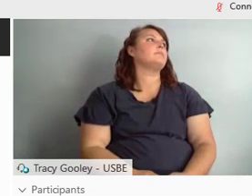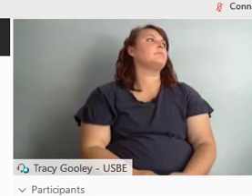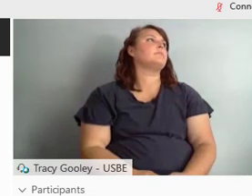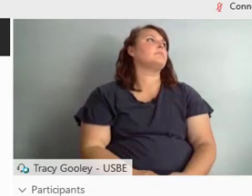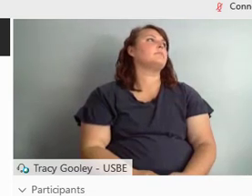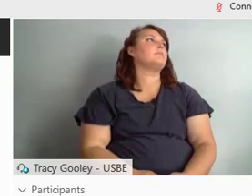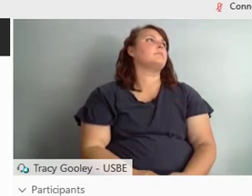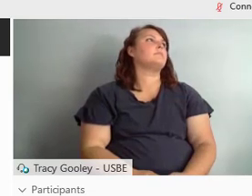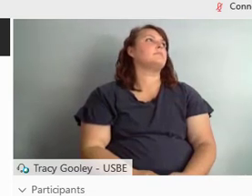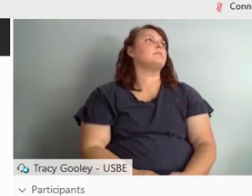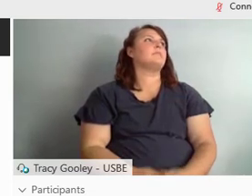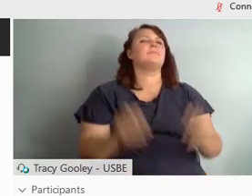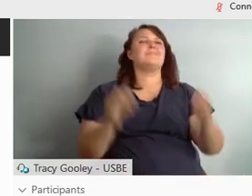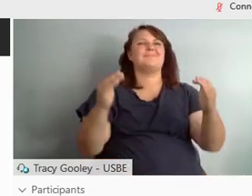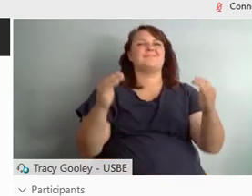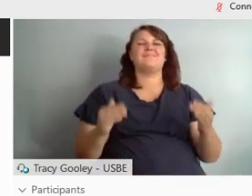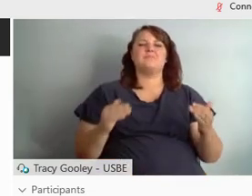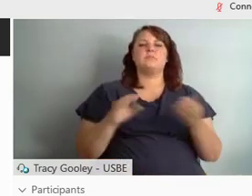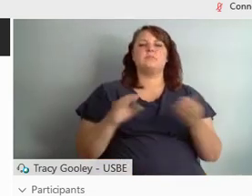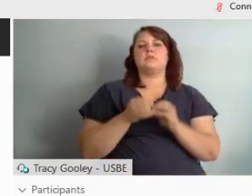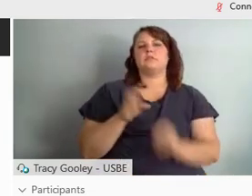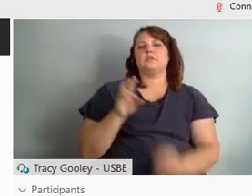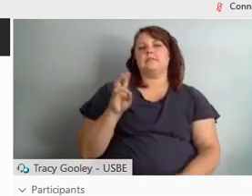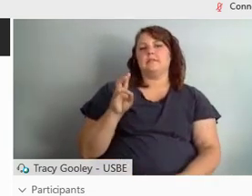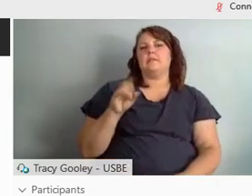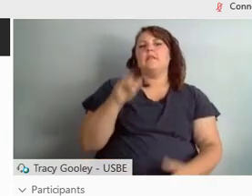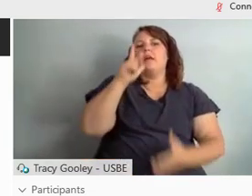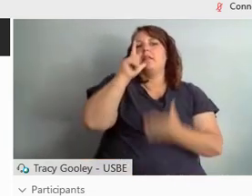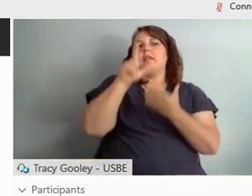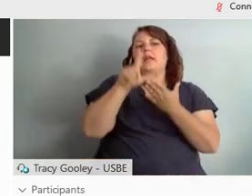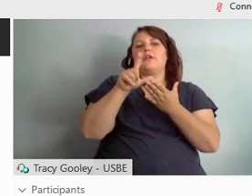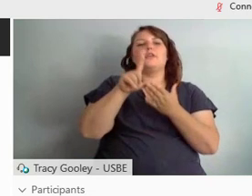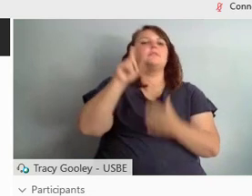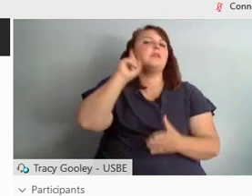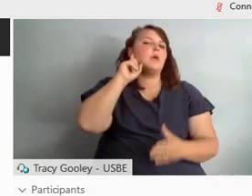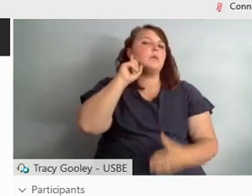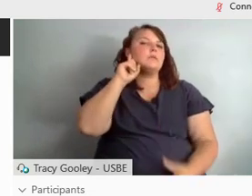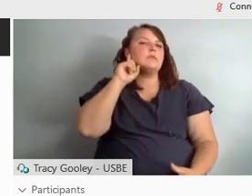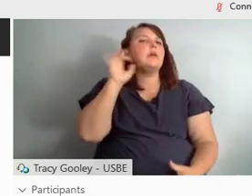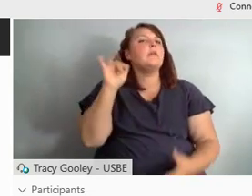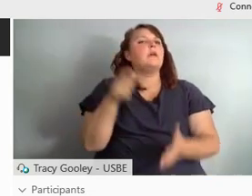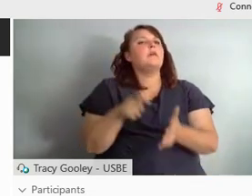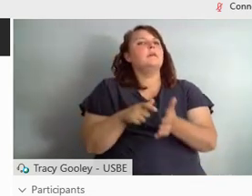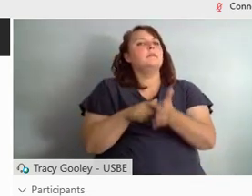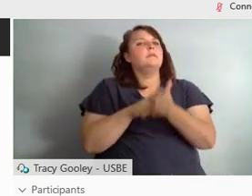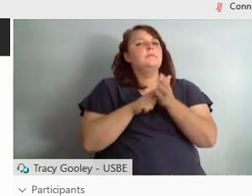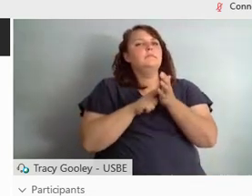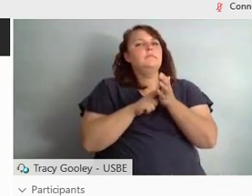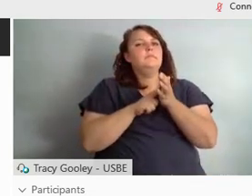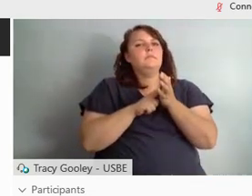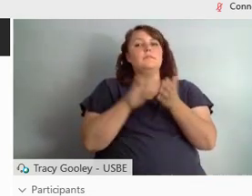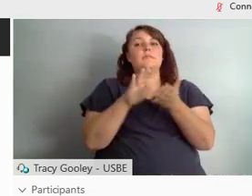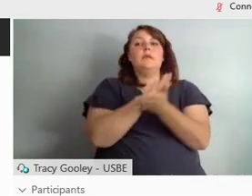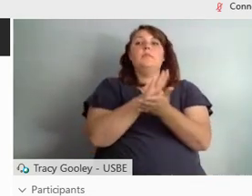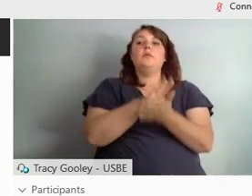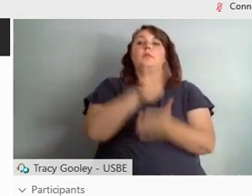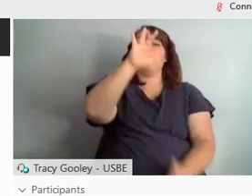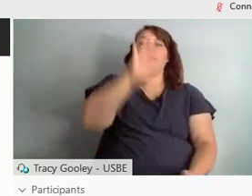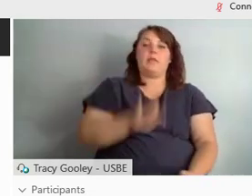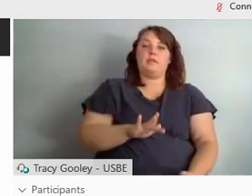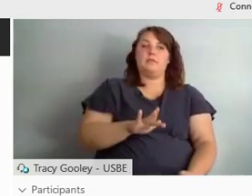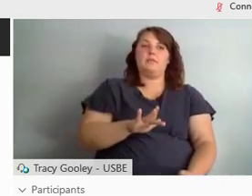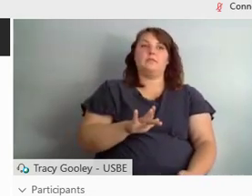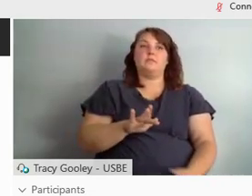All right, next item is question number 7, letter sounds. This one requires a blank piece of